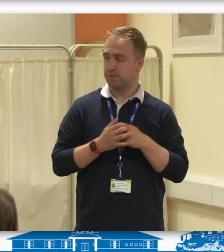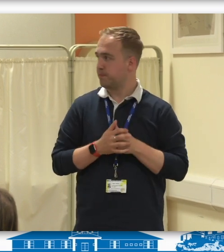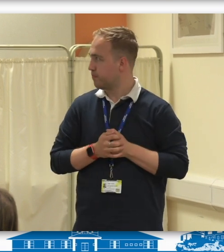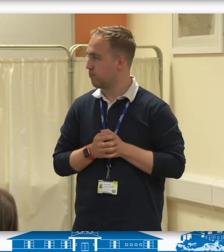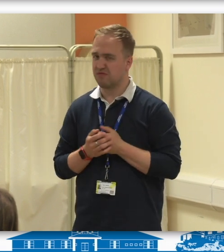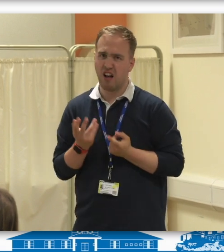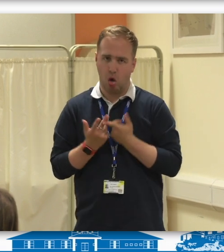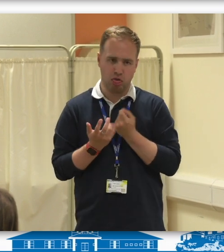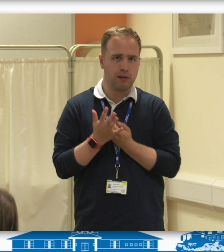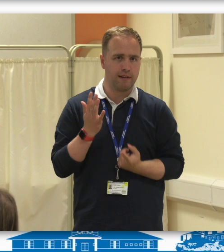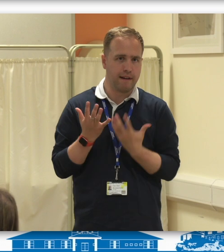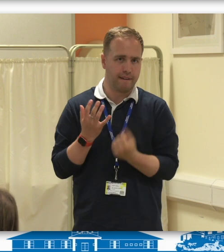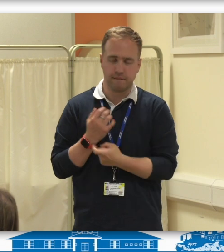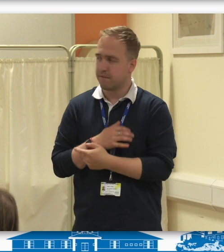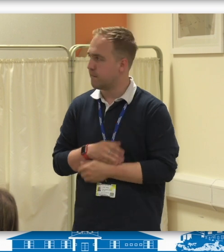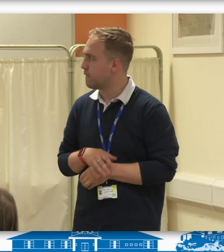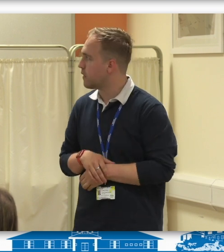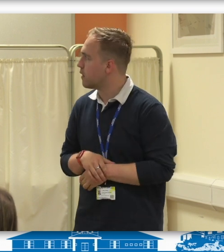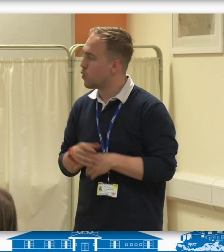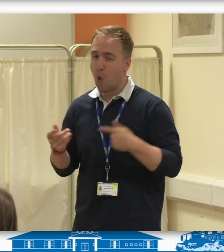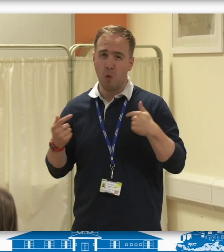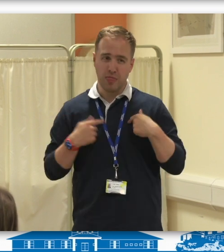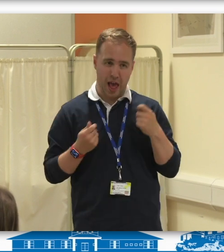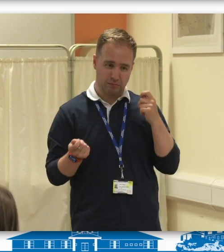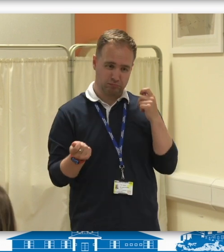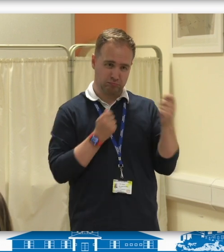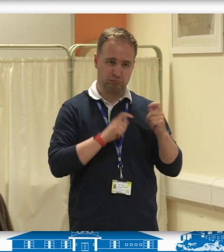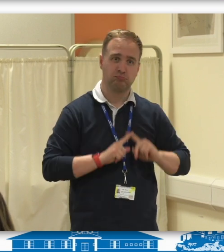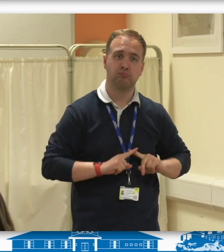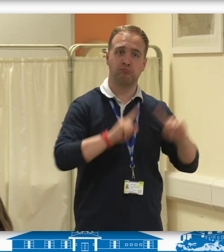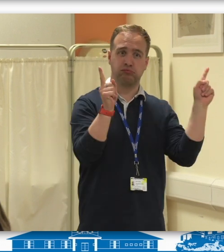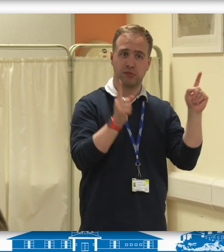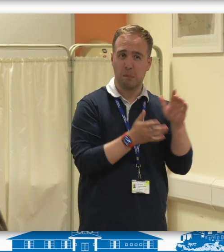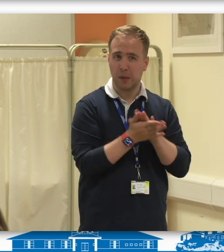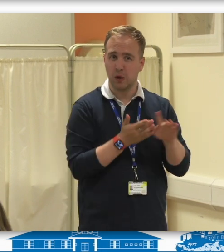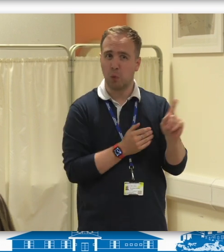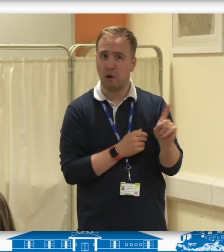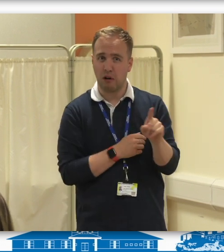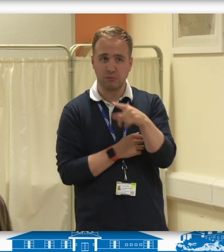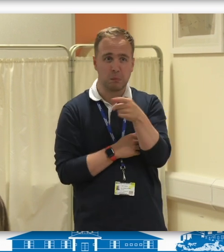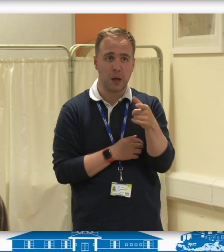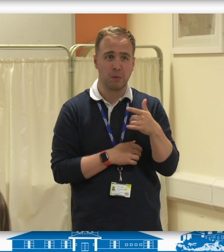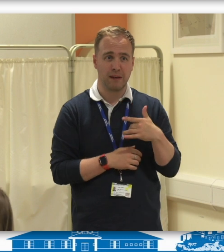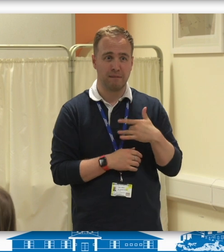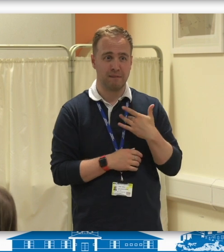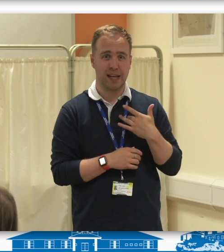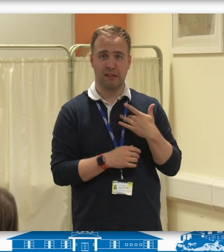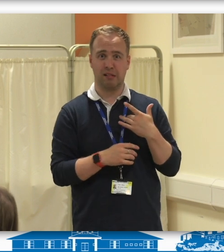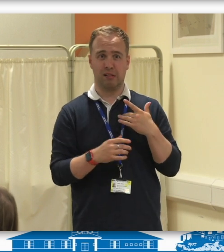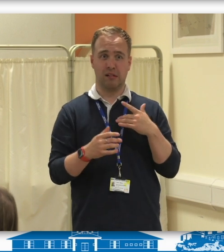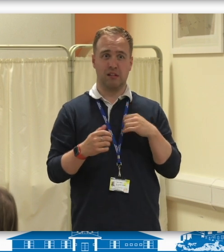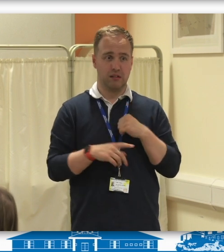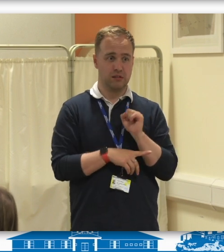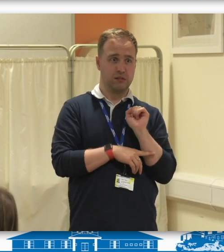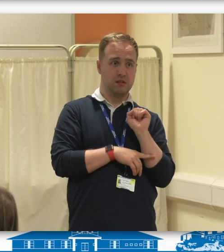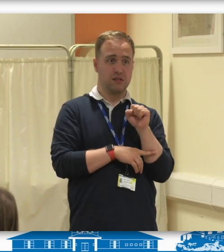amongst other things. Symptoms of dysregulation of the autonomic nervous system may include orthostatic intolerance,